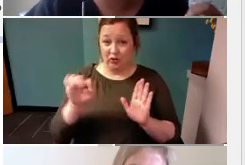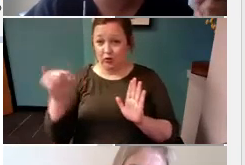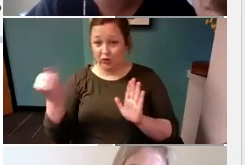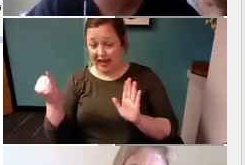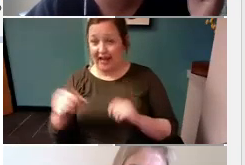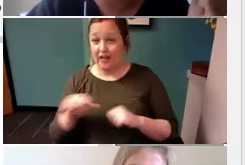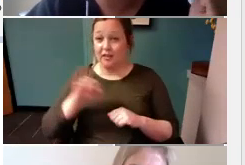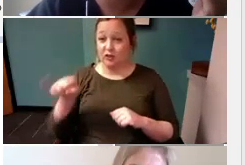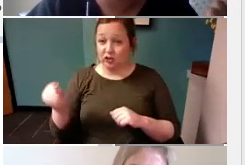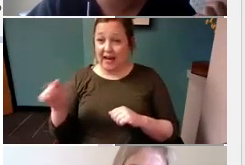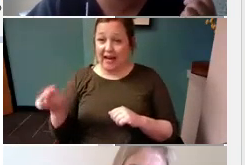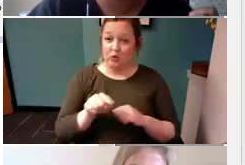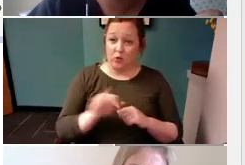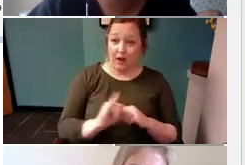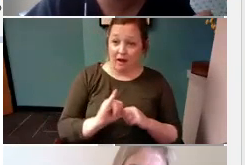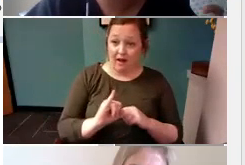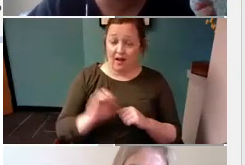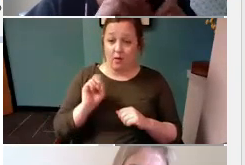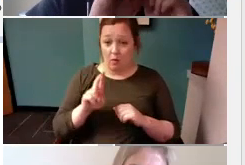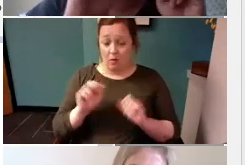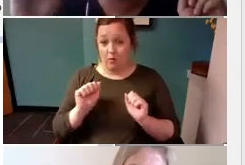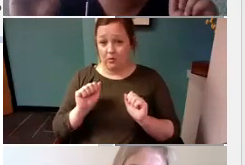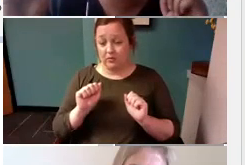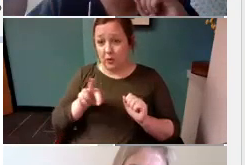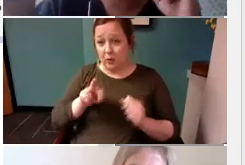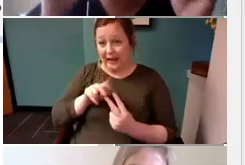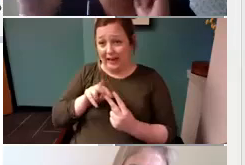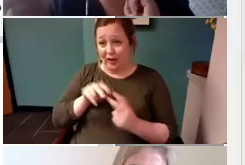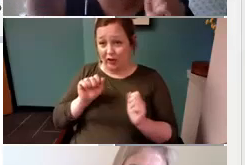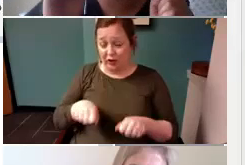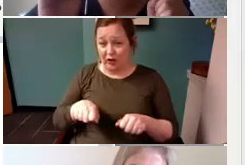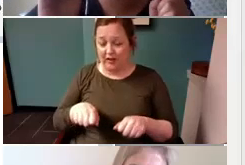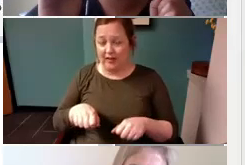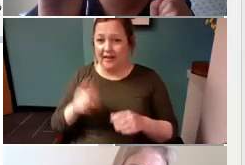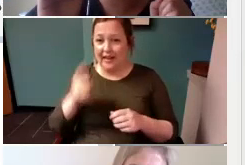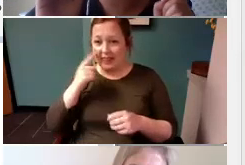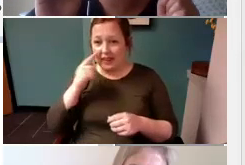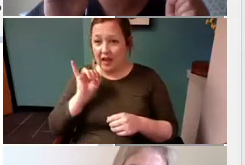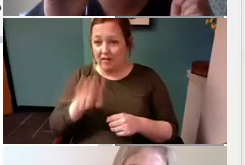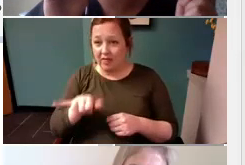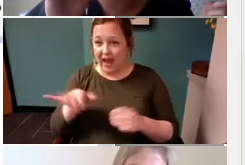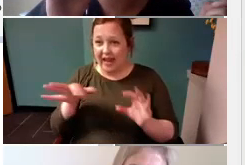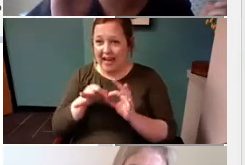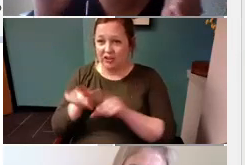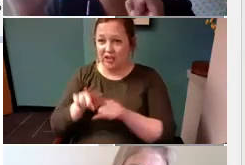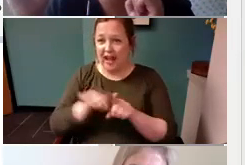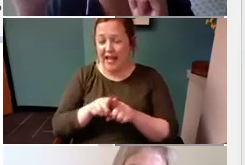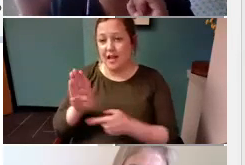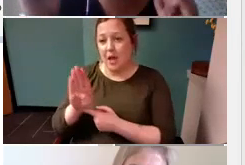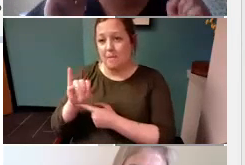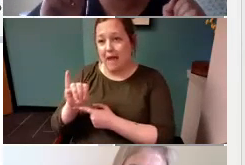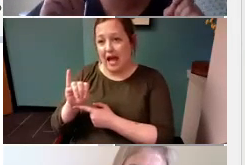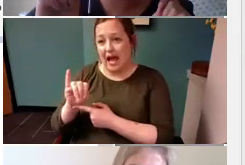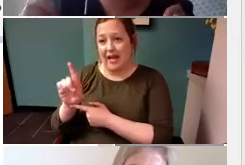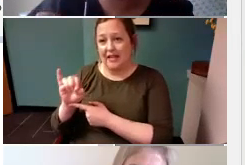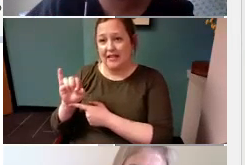have also gone from E to I and I to J. Think of these connections as bidirectional connections where we can go either from I to J